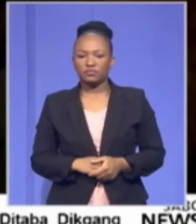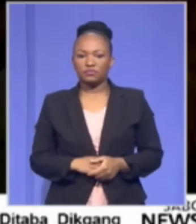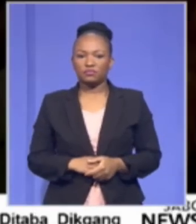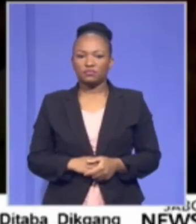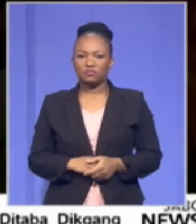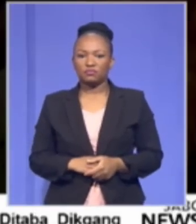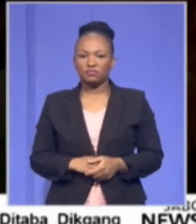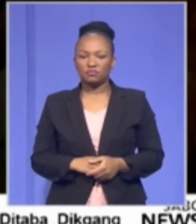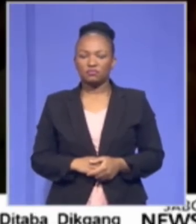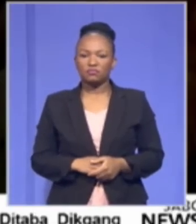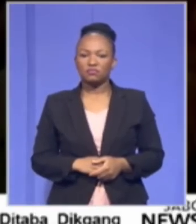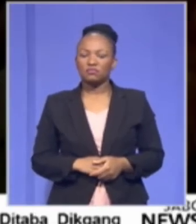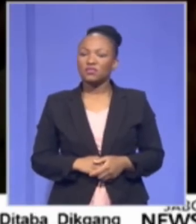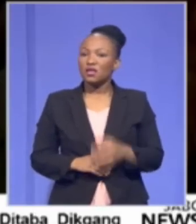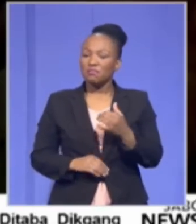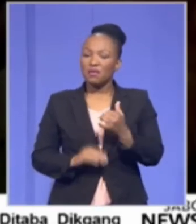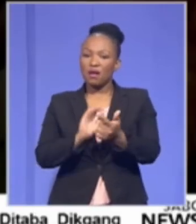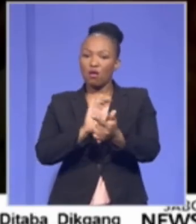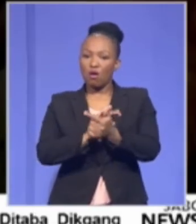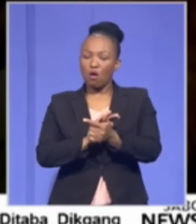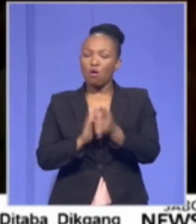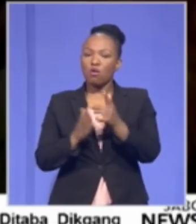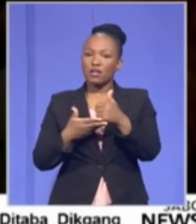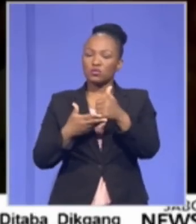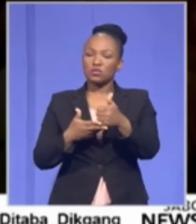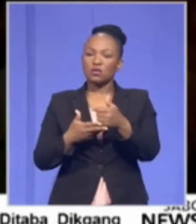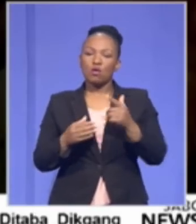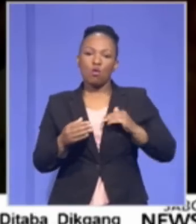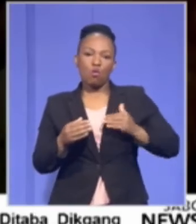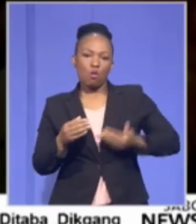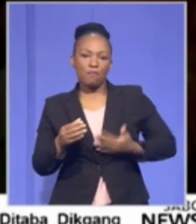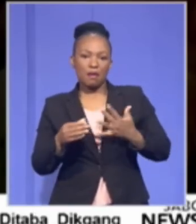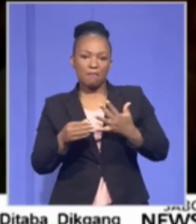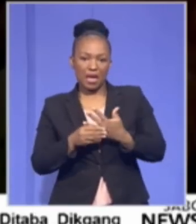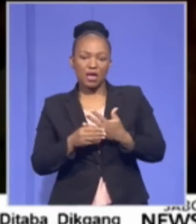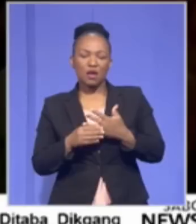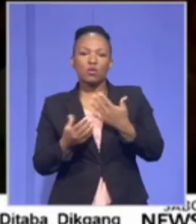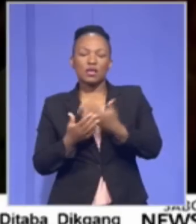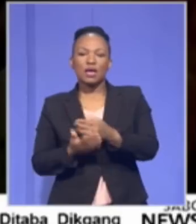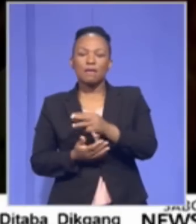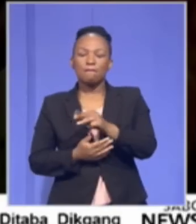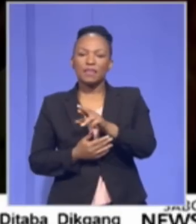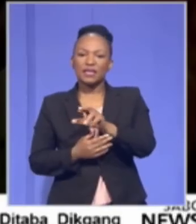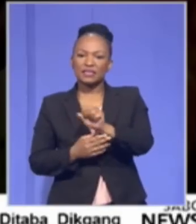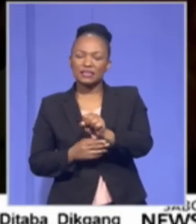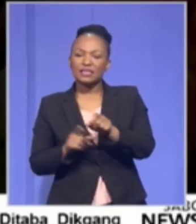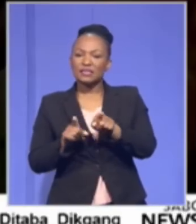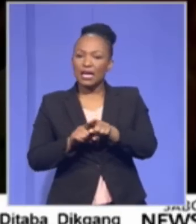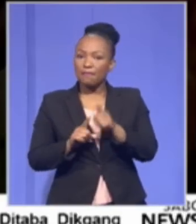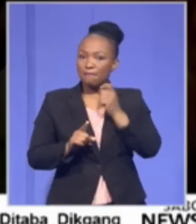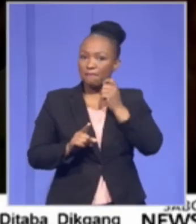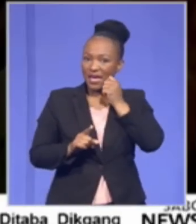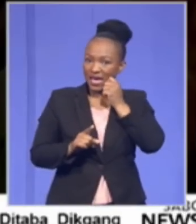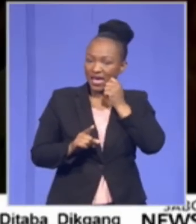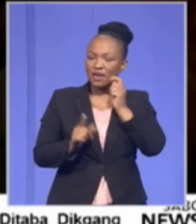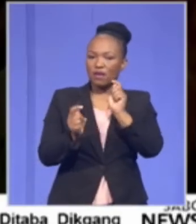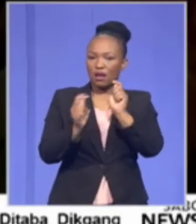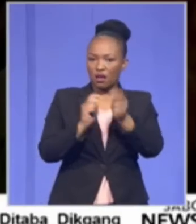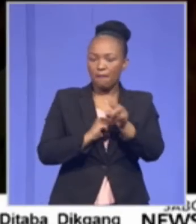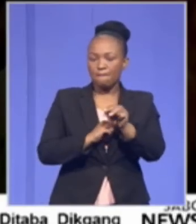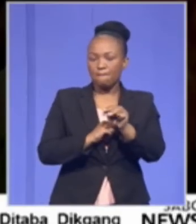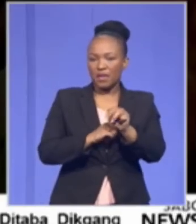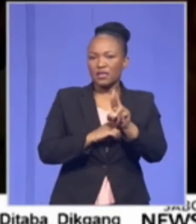Mohlomongwe molawana o moswa o tla thuša ka gore ge mosadi a nyetšwe o kgona go bitšwa Mrs. O ra gore le banna ba tla fetolelwa go laetša gore